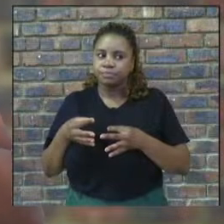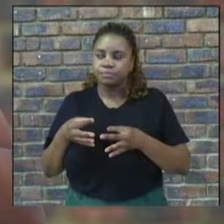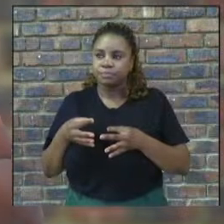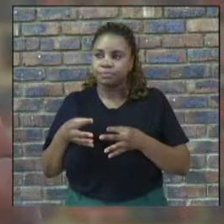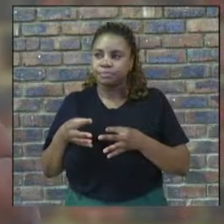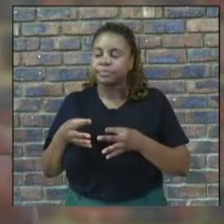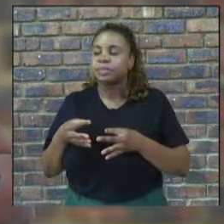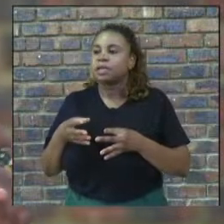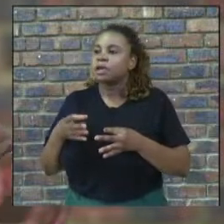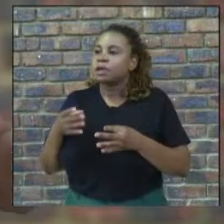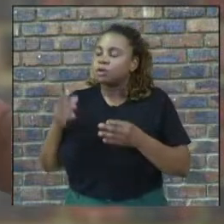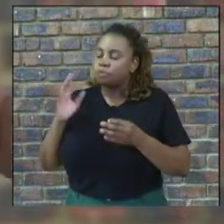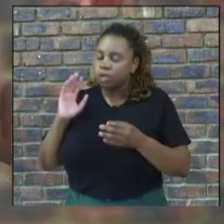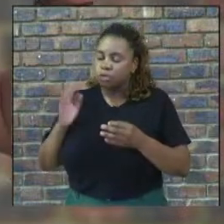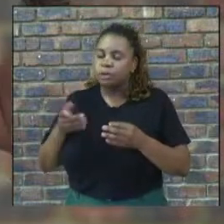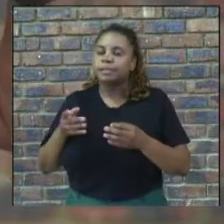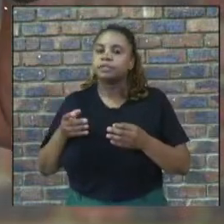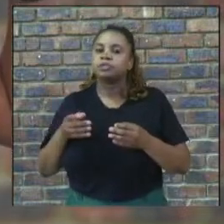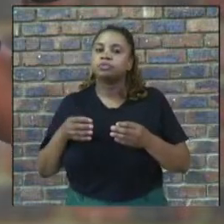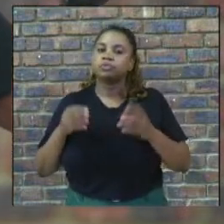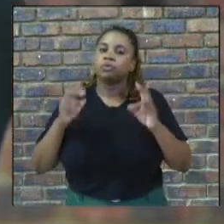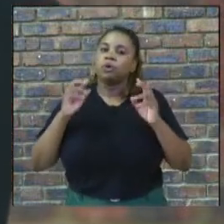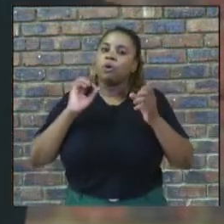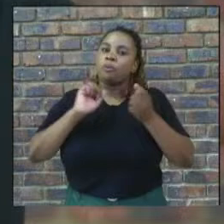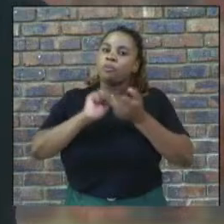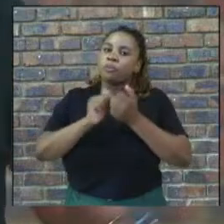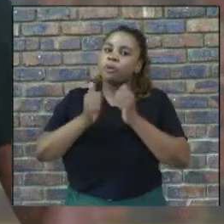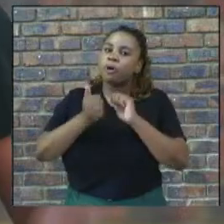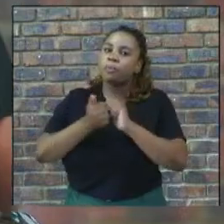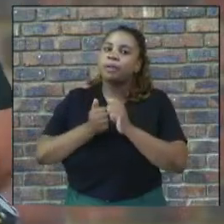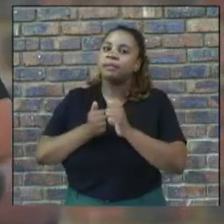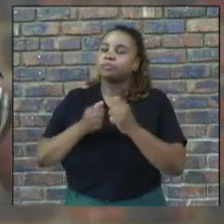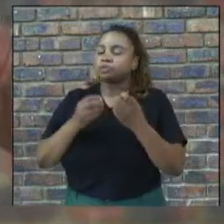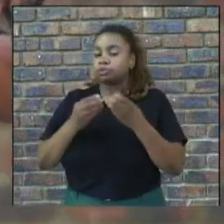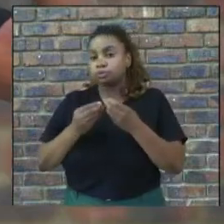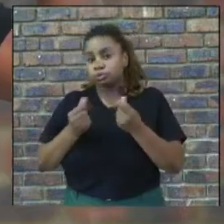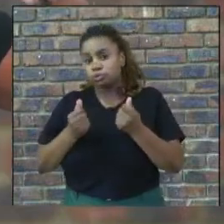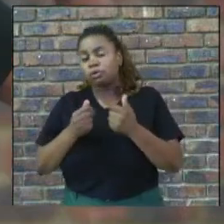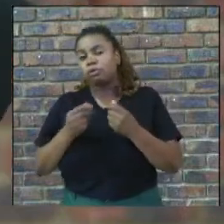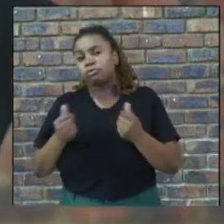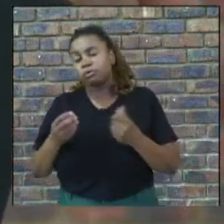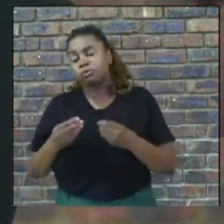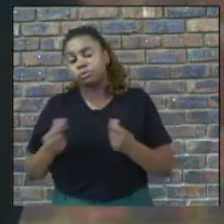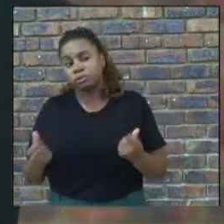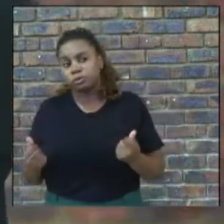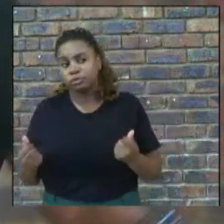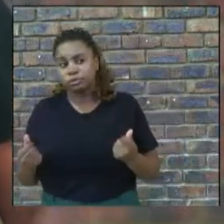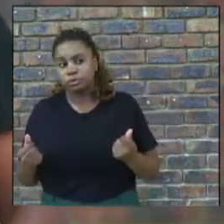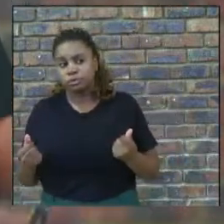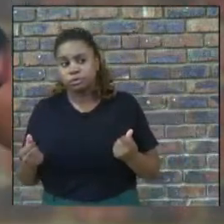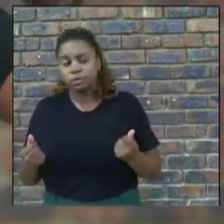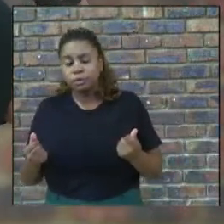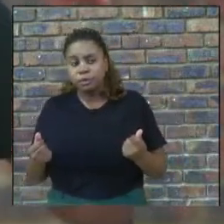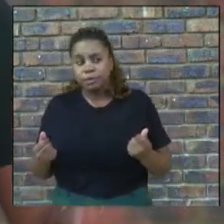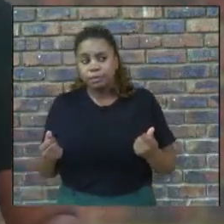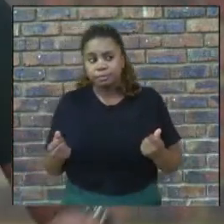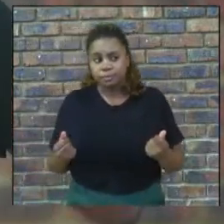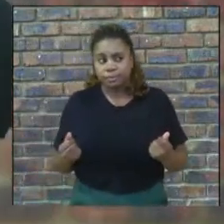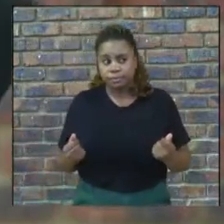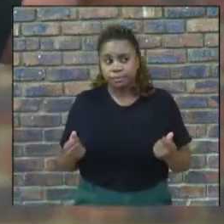the need. Or again, go gap. Ki feel ke form ke mo get. Ke